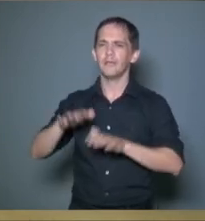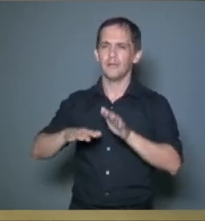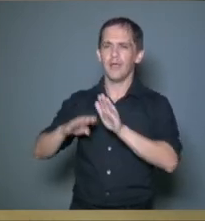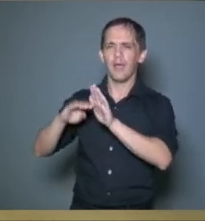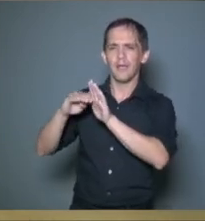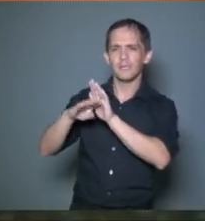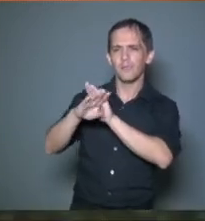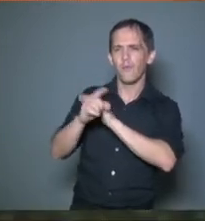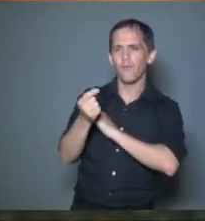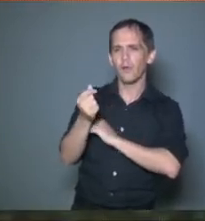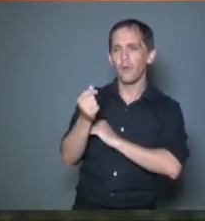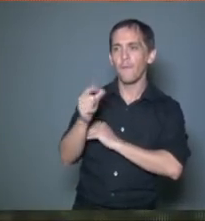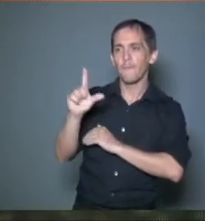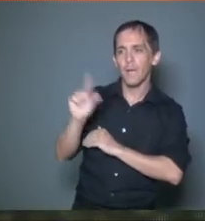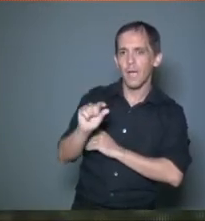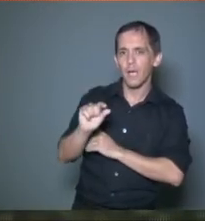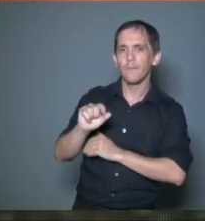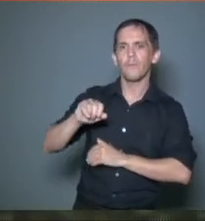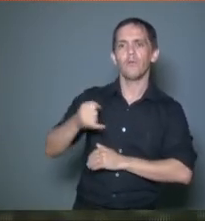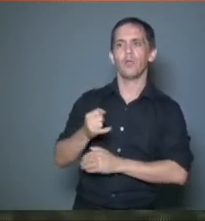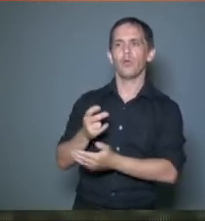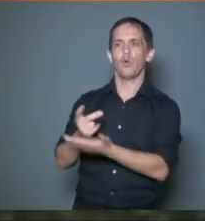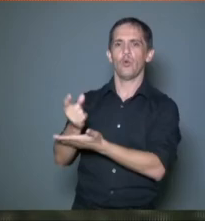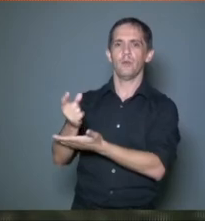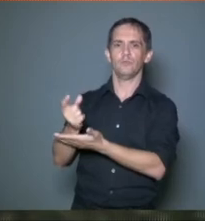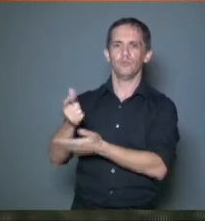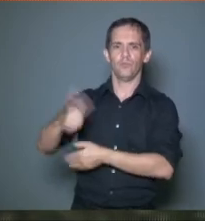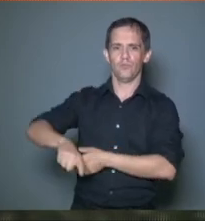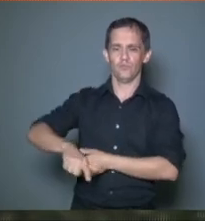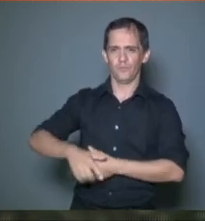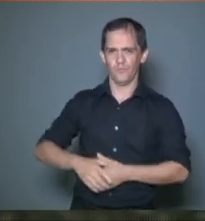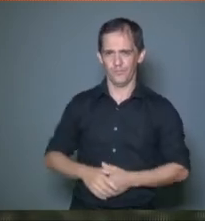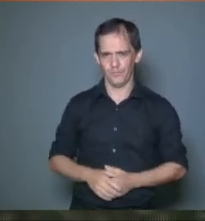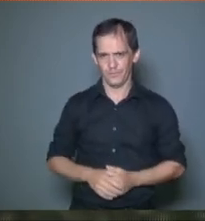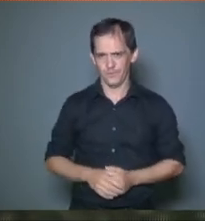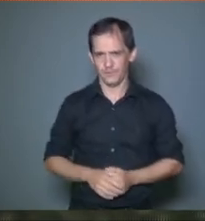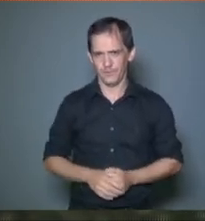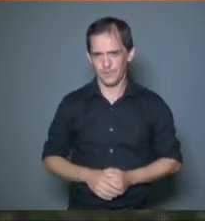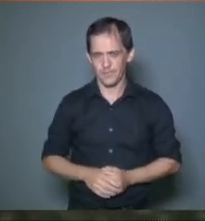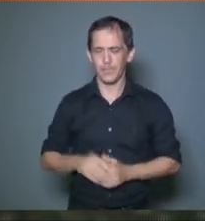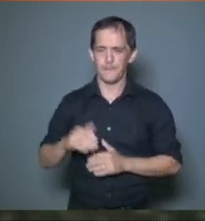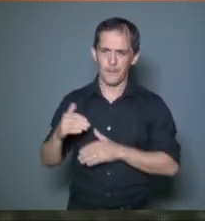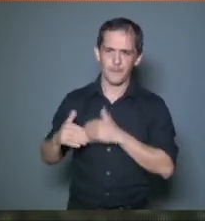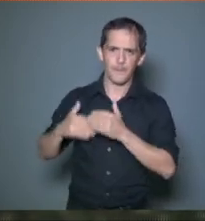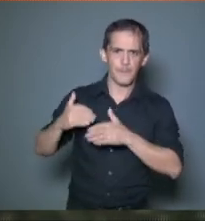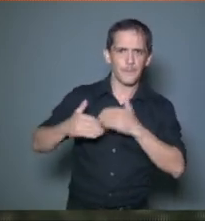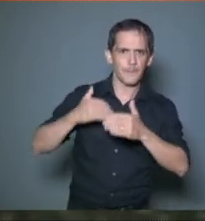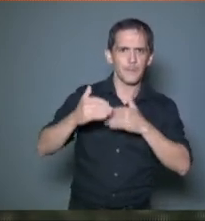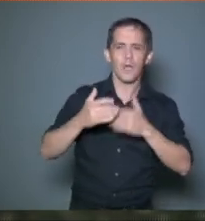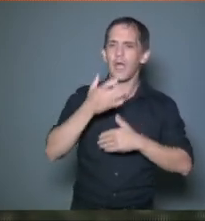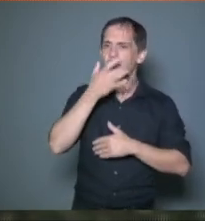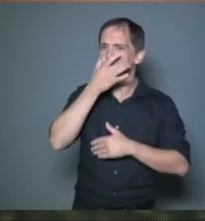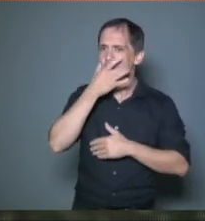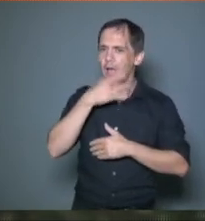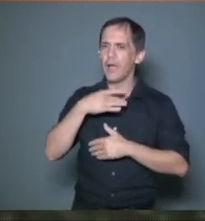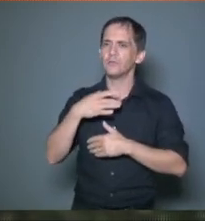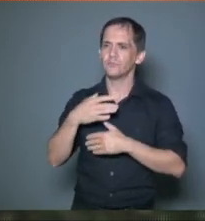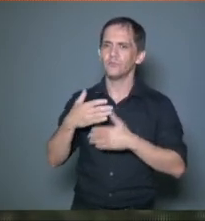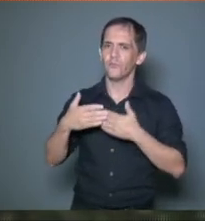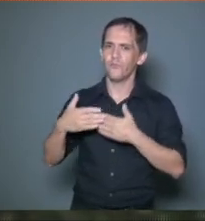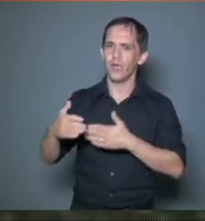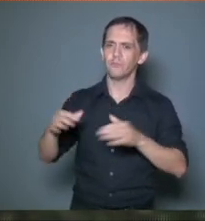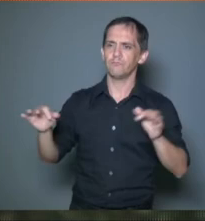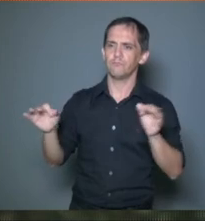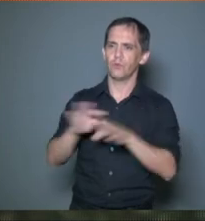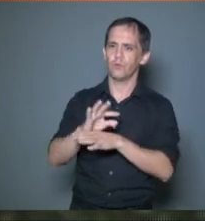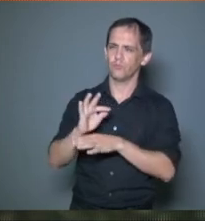shares are low, we open a buyback program. We have a buyback program of 2 million that